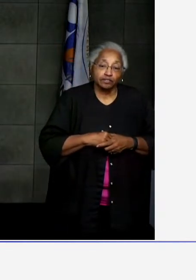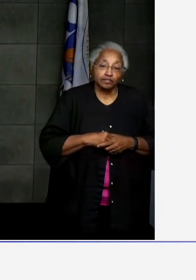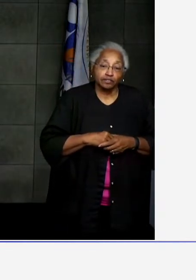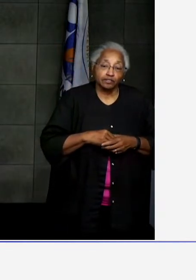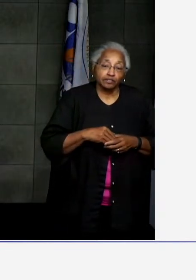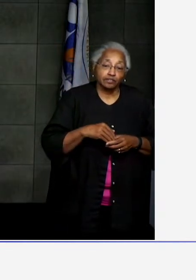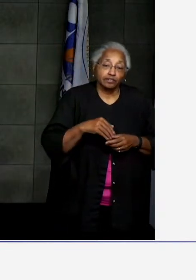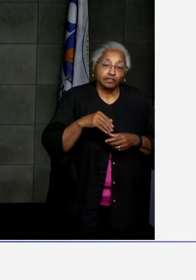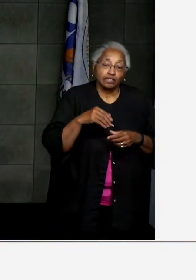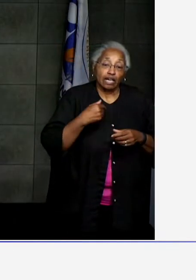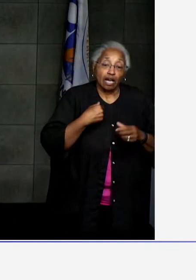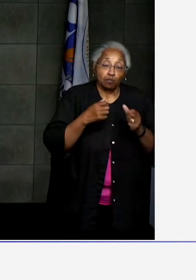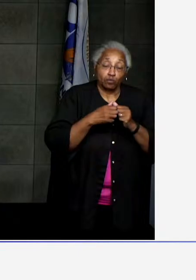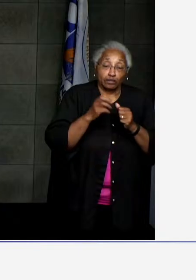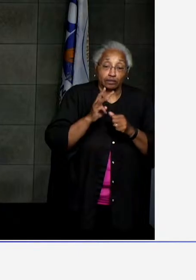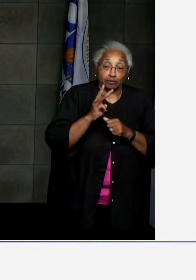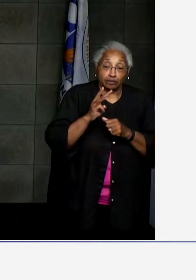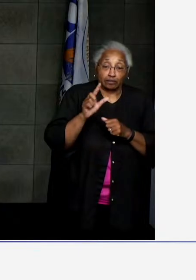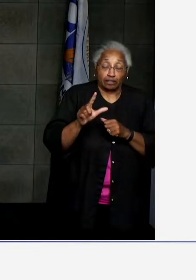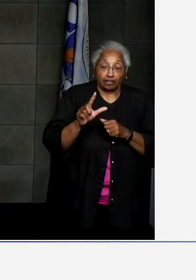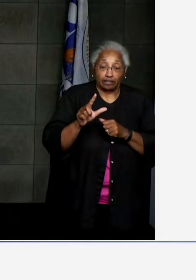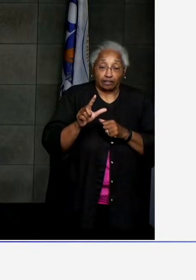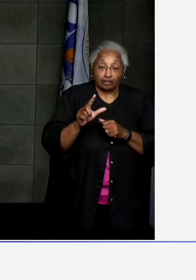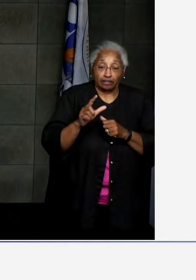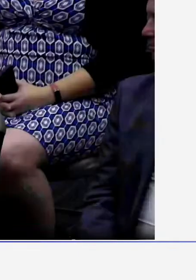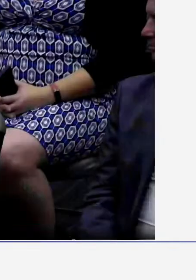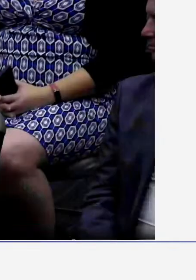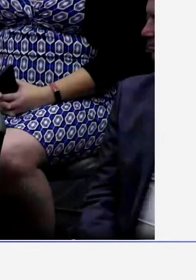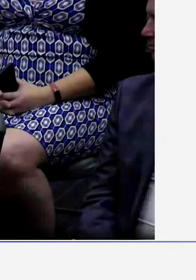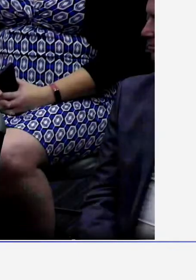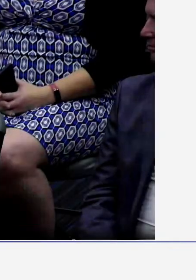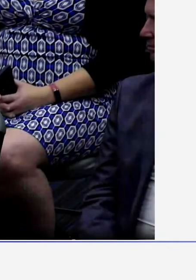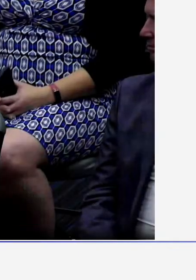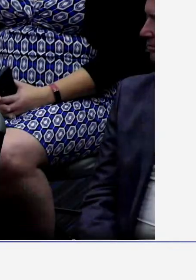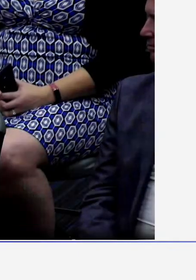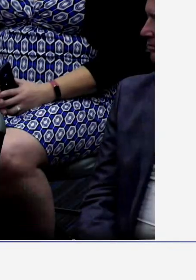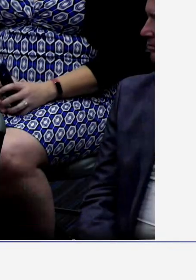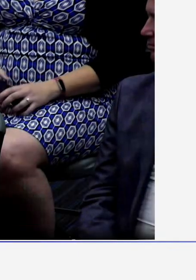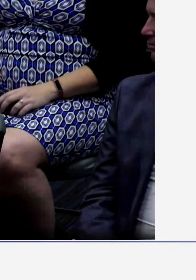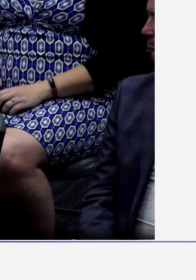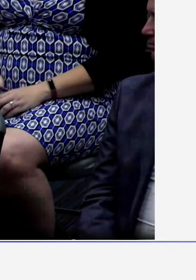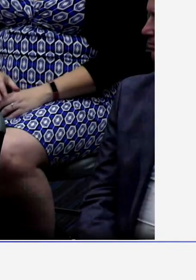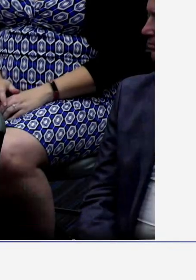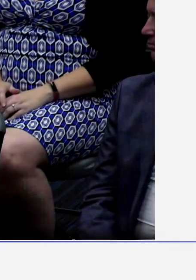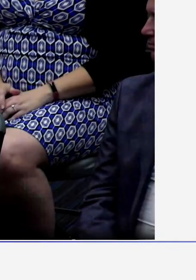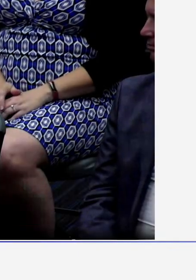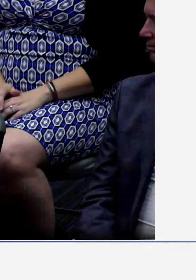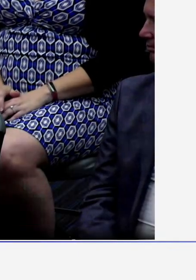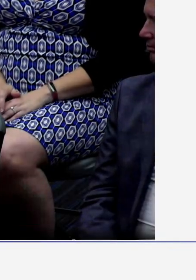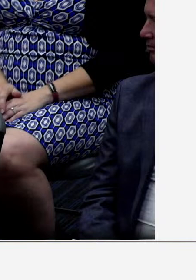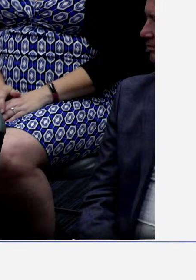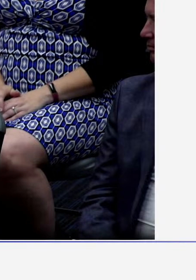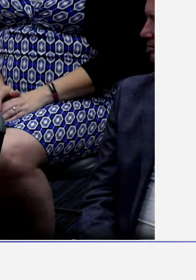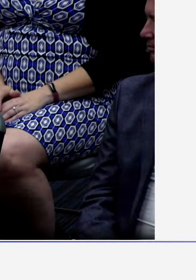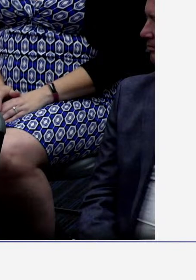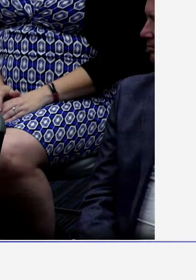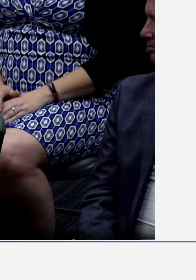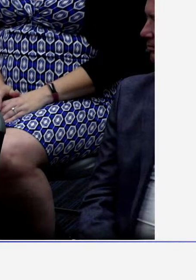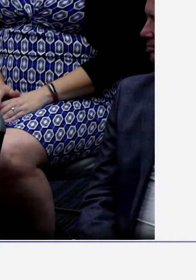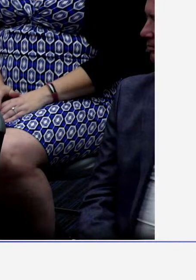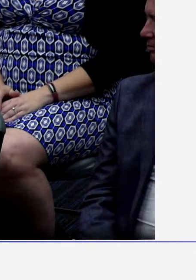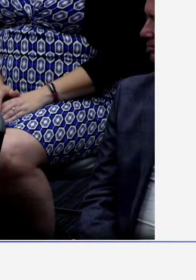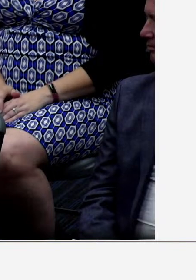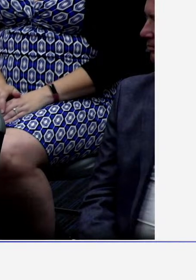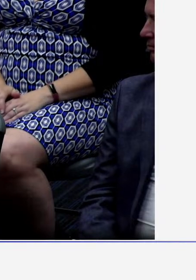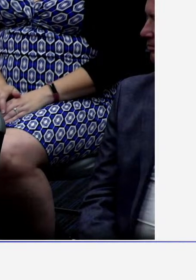Rachel Hanley with WWL. I am hearing that the National Hurricane Center is fully staffed, but we know that there have been cuts to NOAA, and we have heard